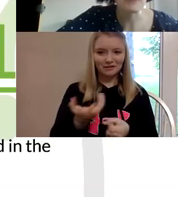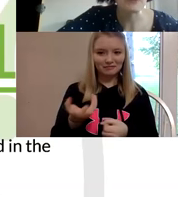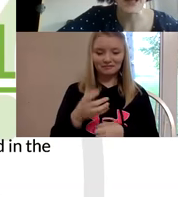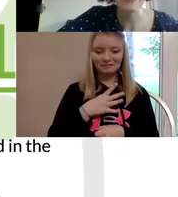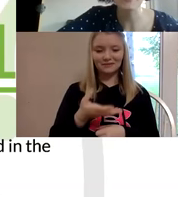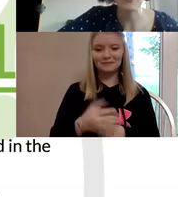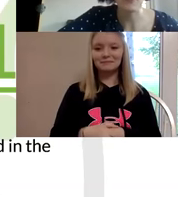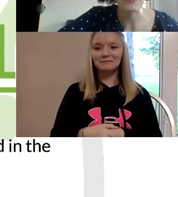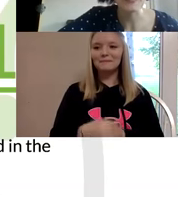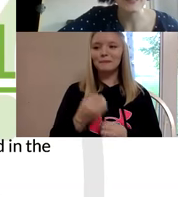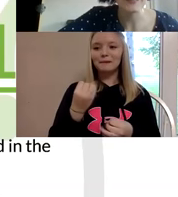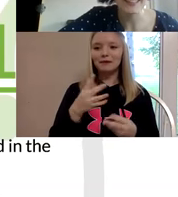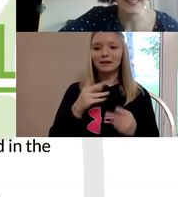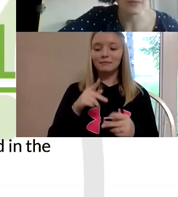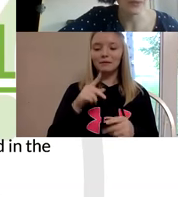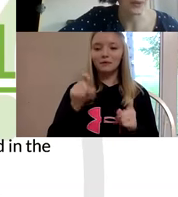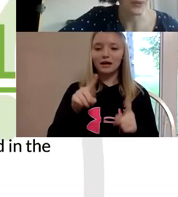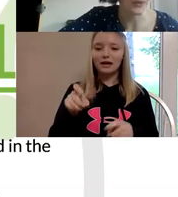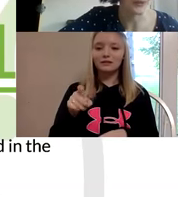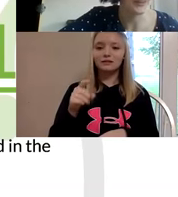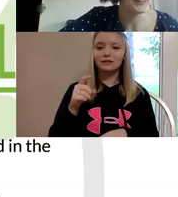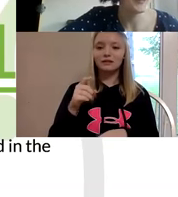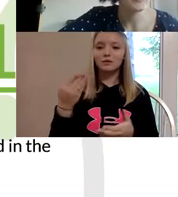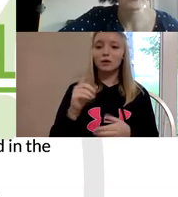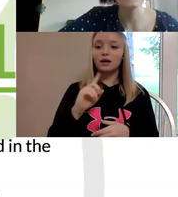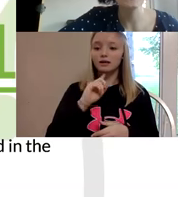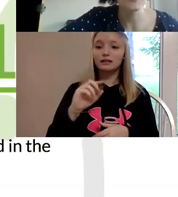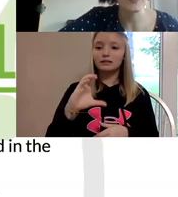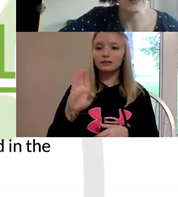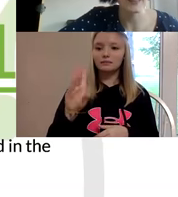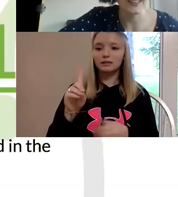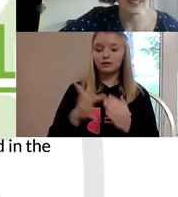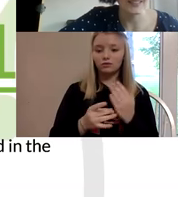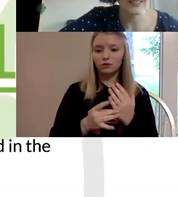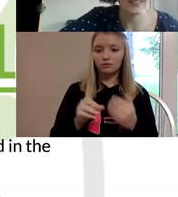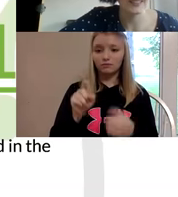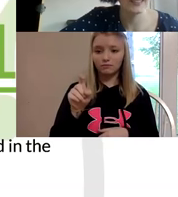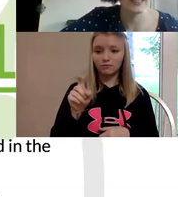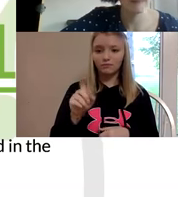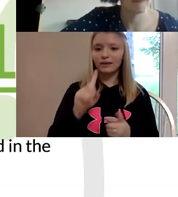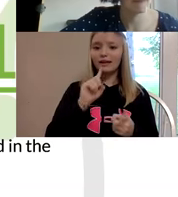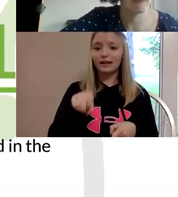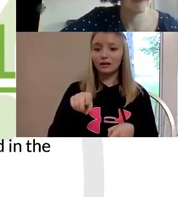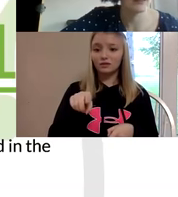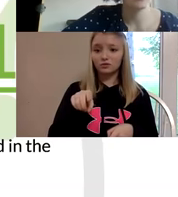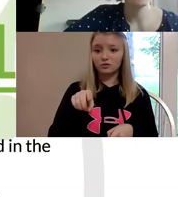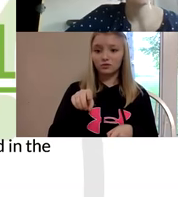Many people are asking, what is CBD oil? The answer to that is,